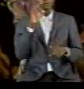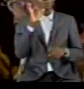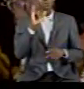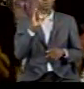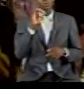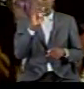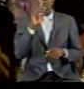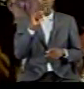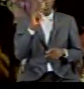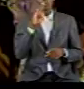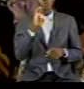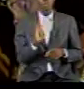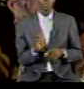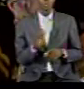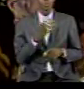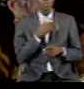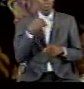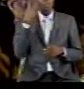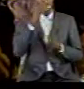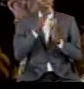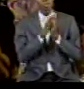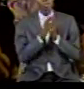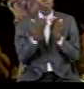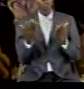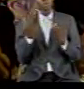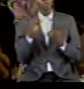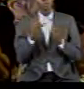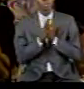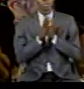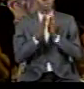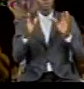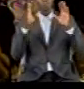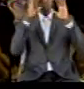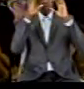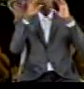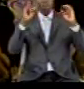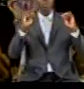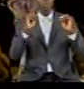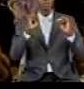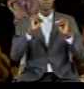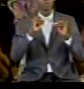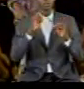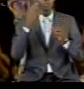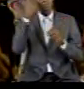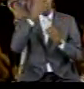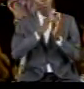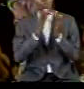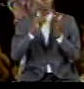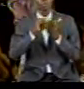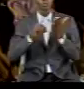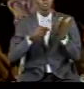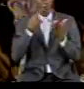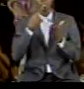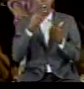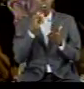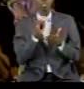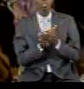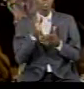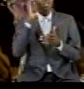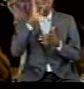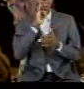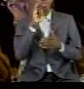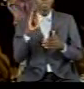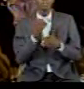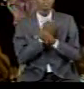this from Killer Blessing from the GS official Facebook page, who says that he's been healed from a stomach ache,